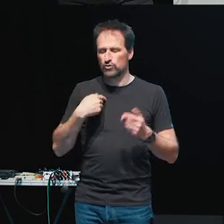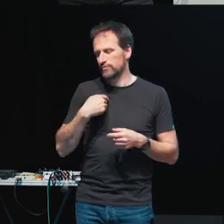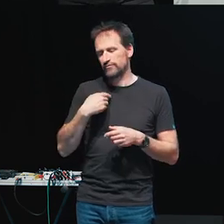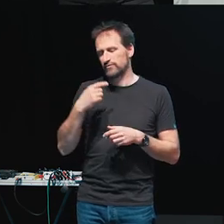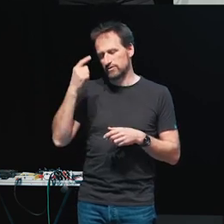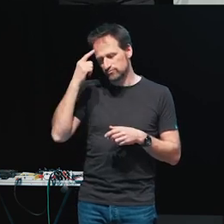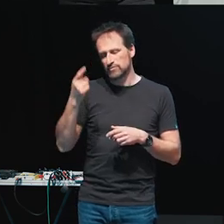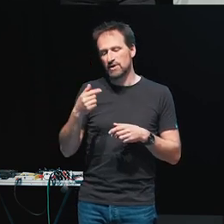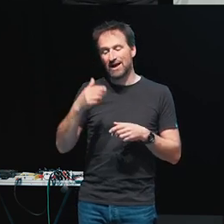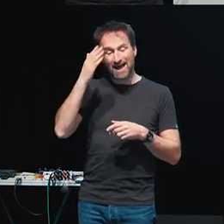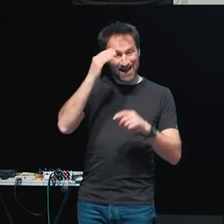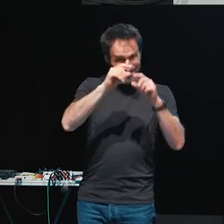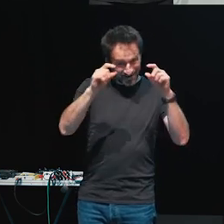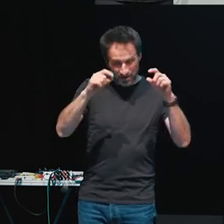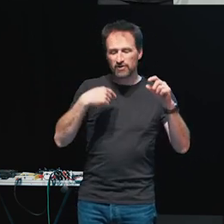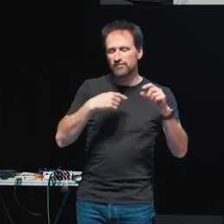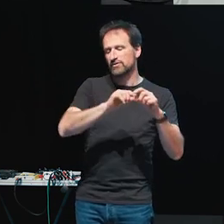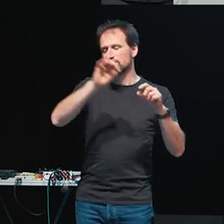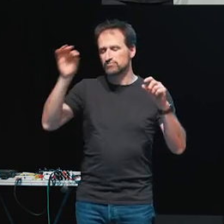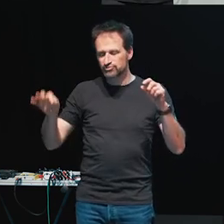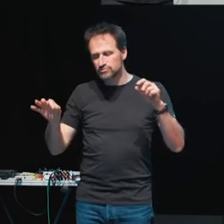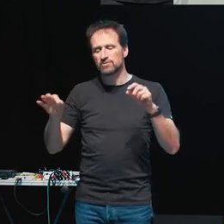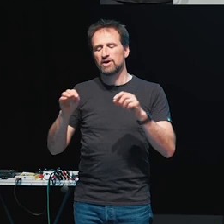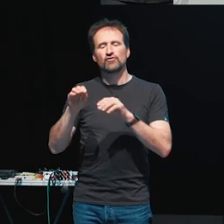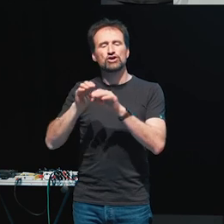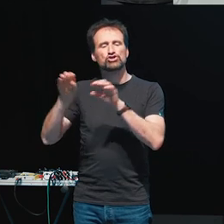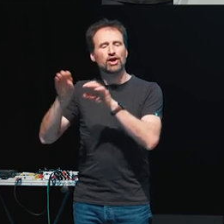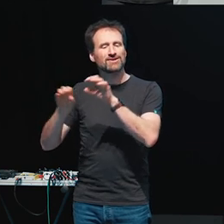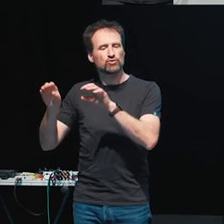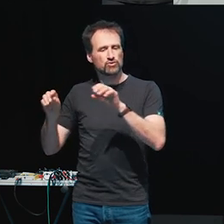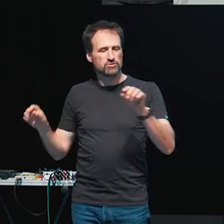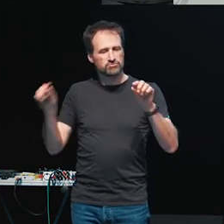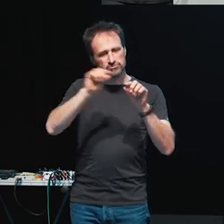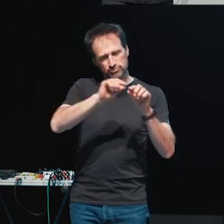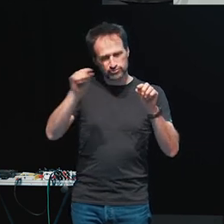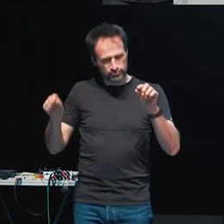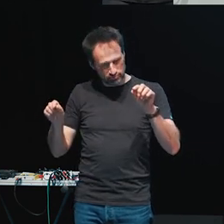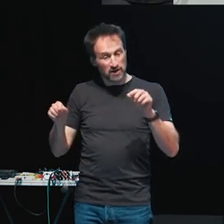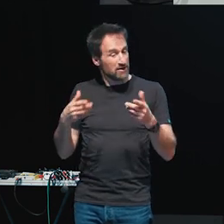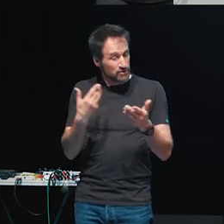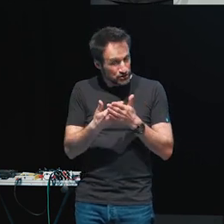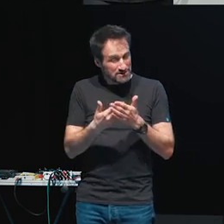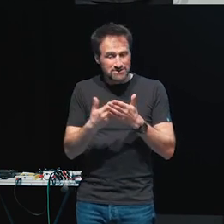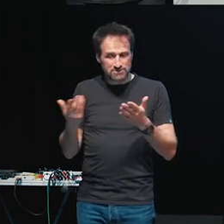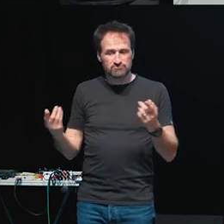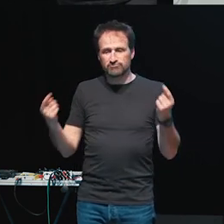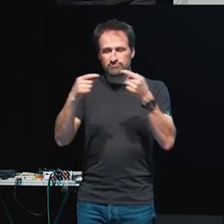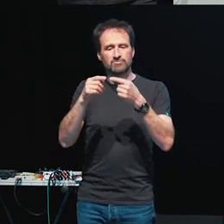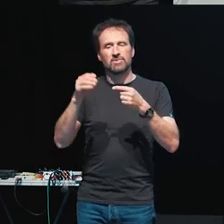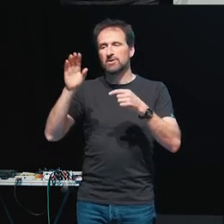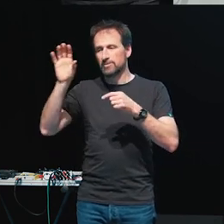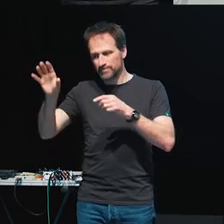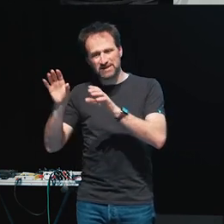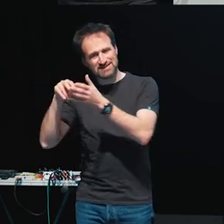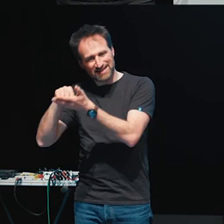want to dispatch an action that sorts stuff. And this will change something in the UI branch of our state. And if you